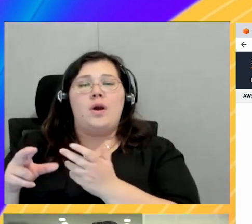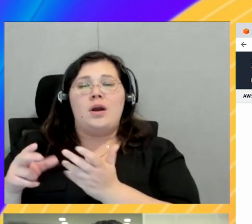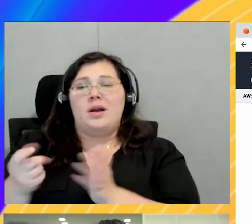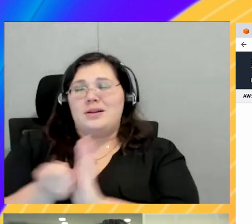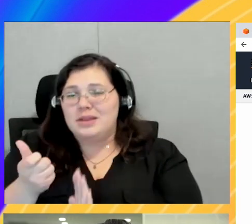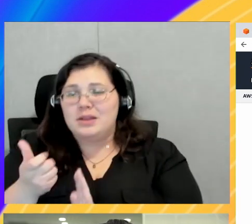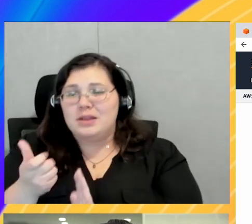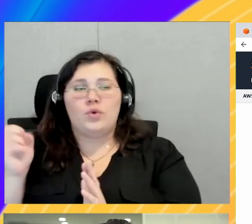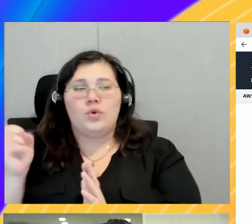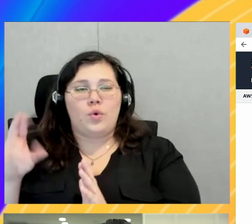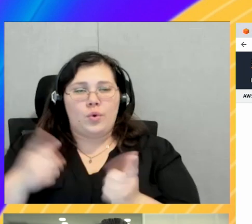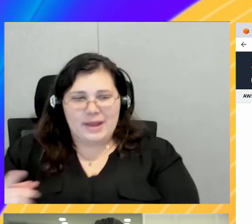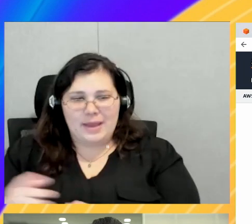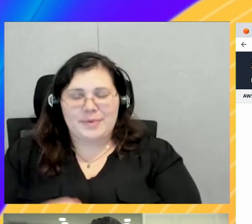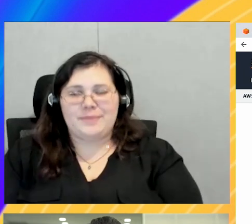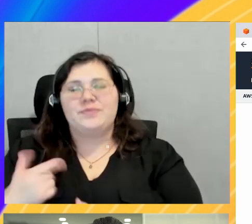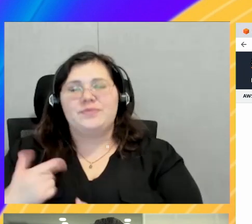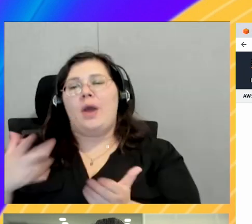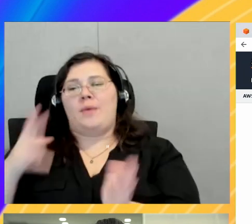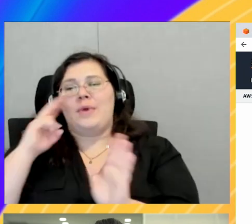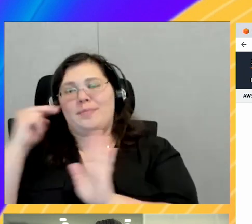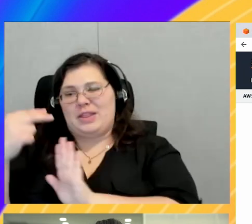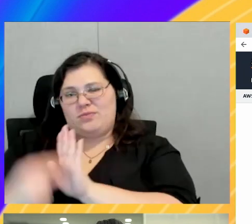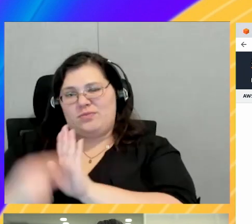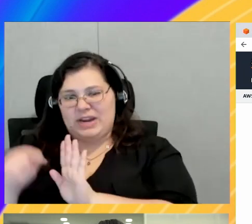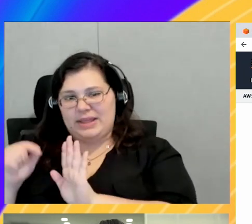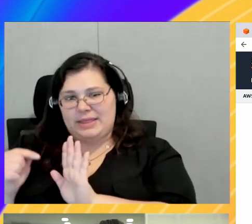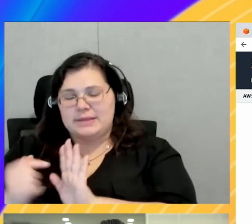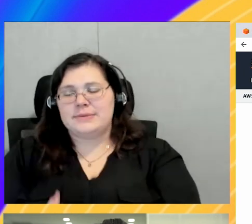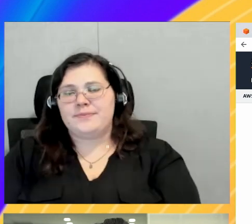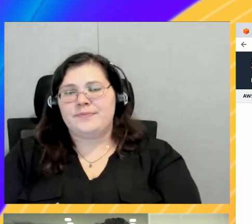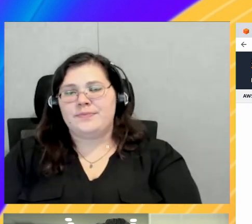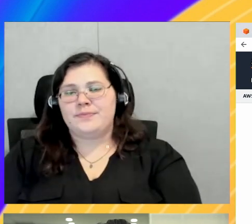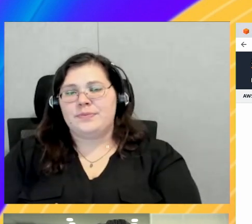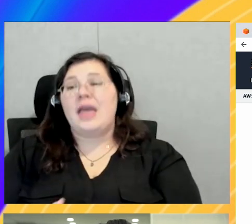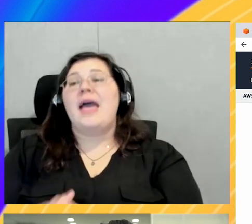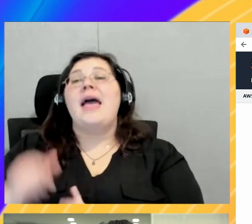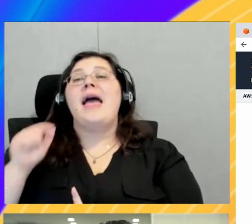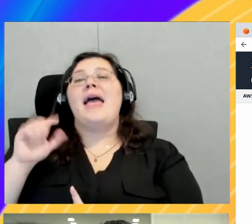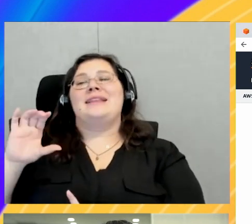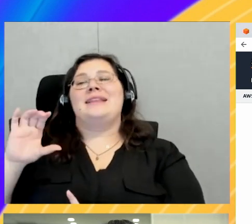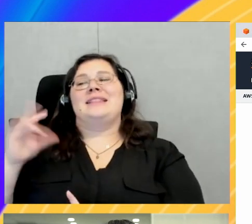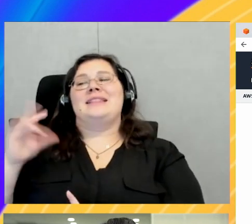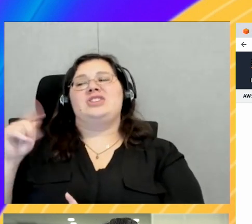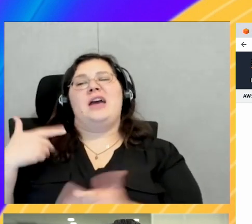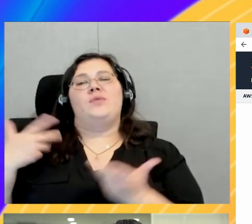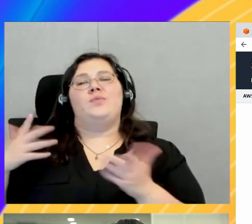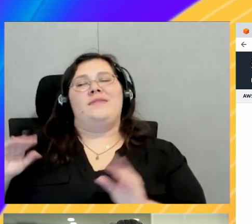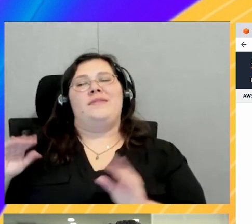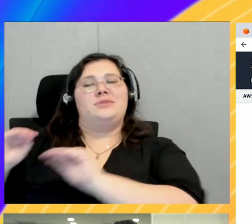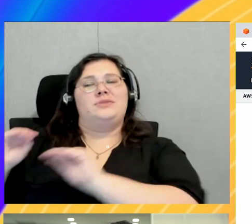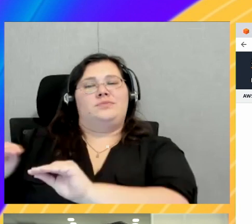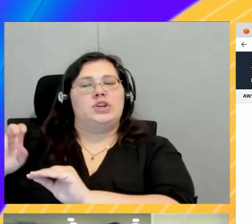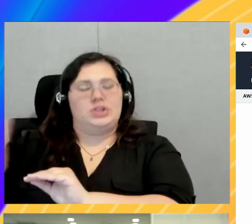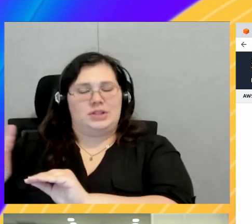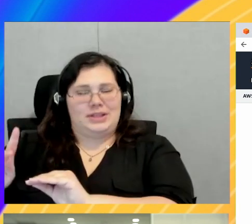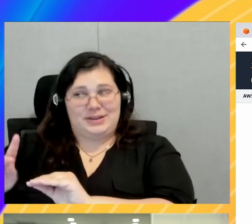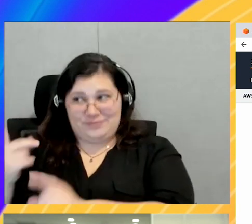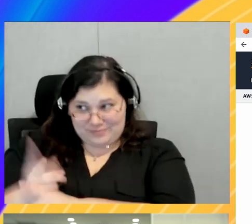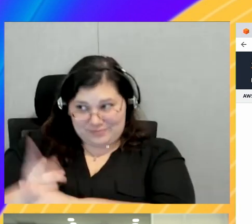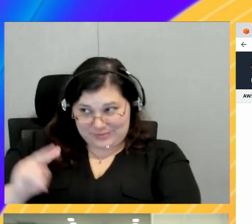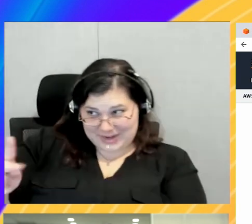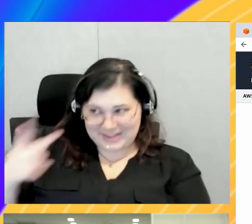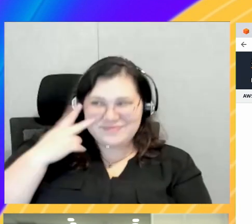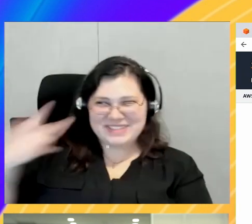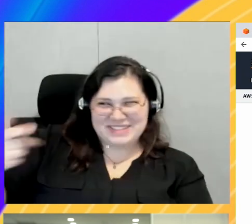at this and the ransomware blueprint, which we have dropped links in the chat now. Right, Nick? Yep, I'm getting, a thumbs up from Nick. They are there.